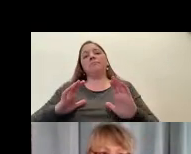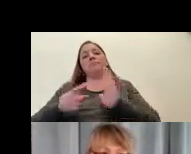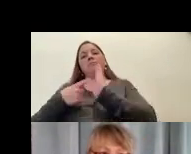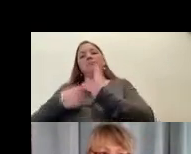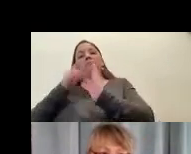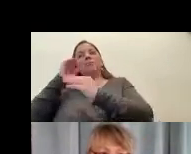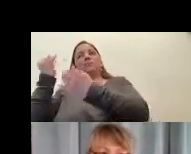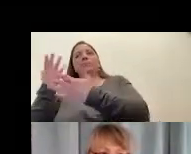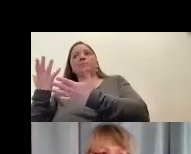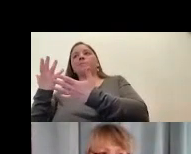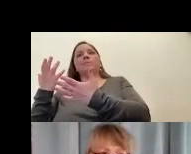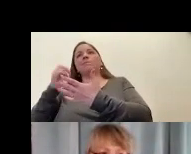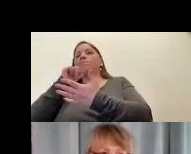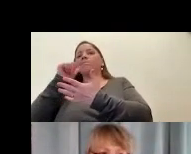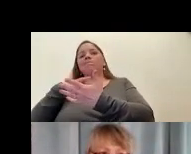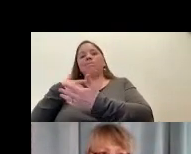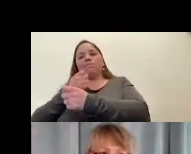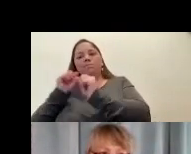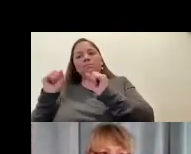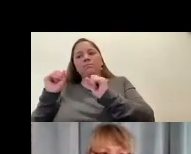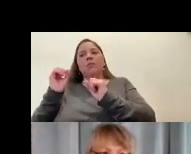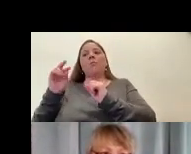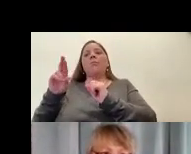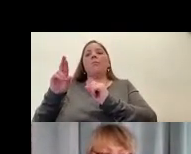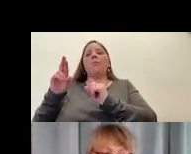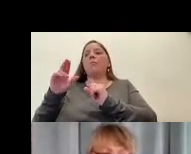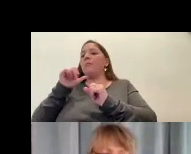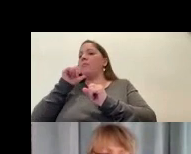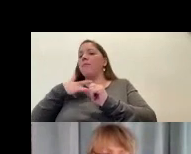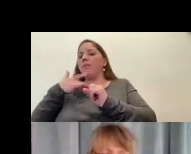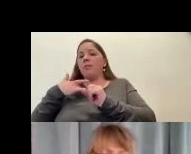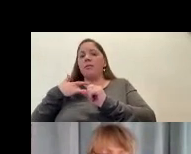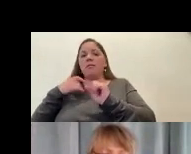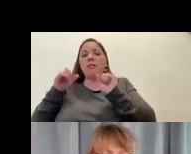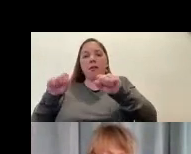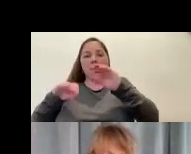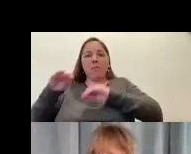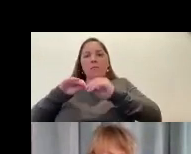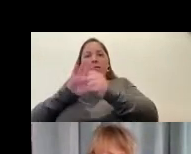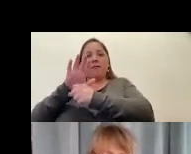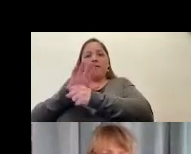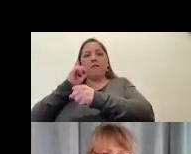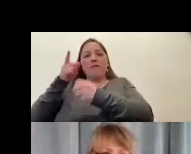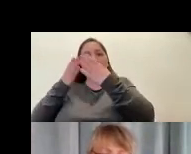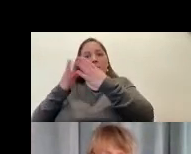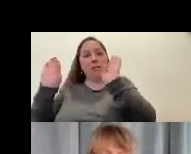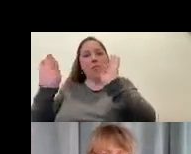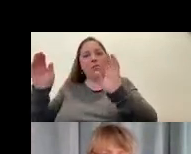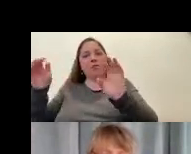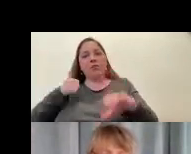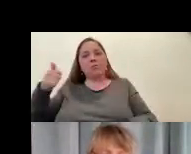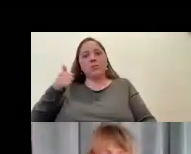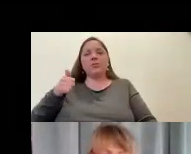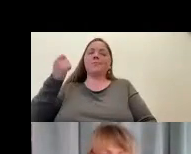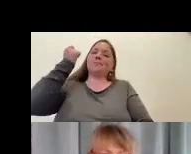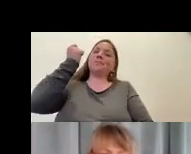let us know how they don't feel safe or well enough, mobile enough to use public transportation.